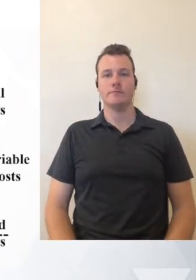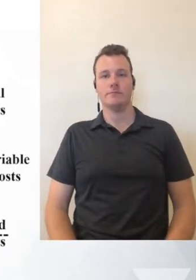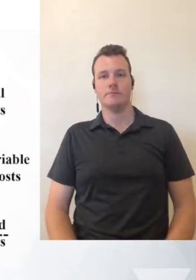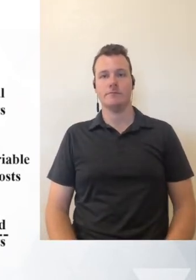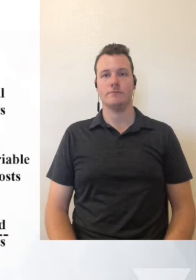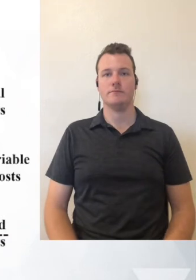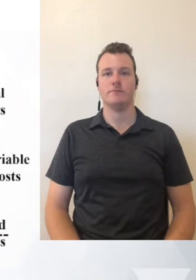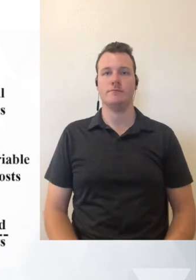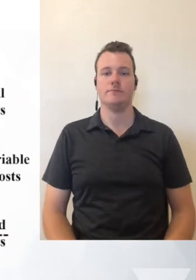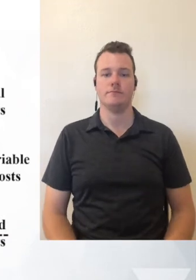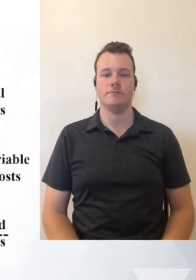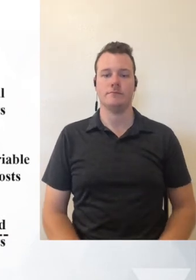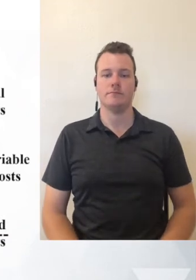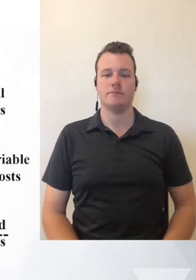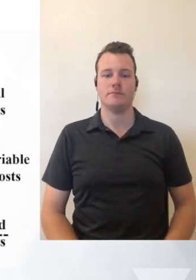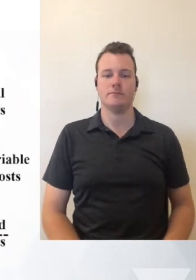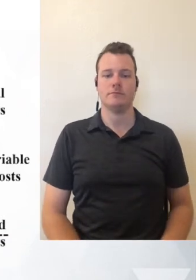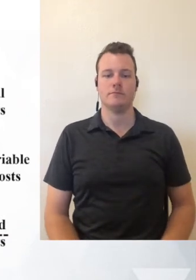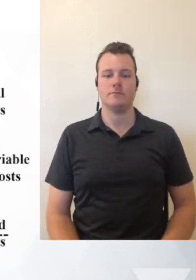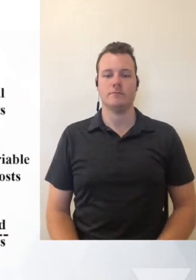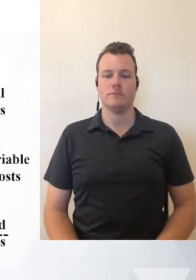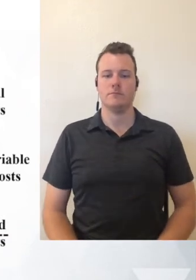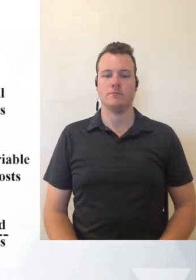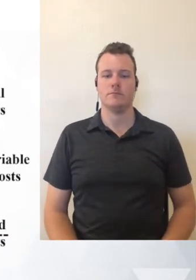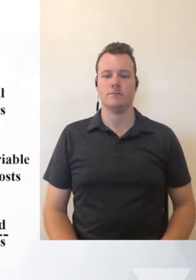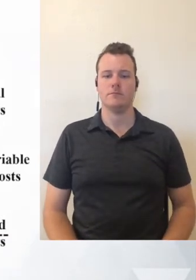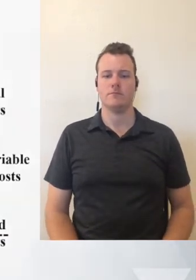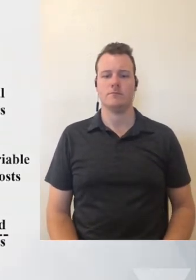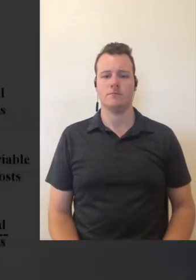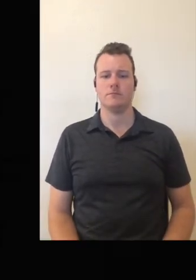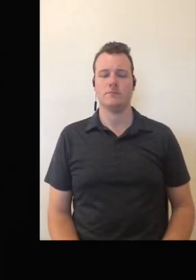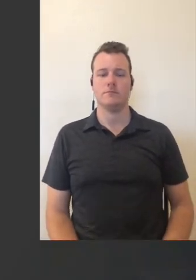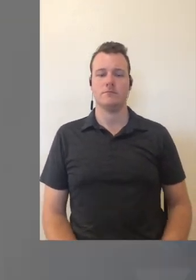start thinking about. Next slide, please.